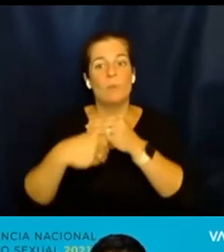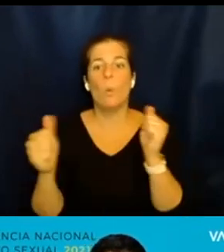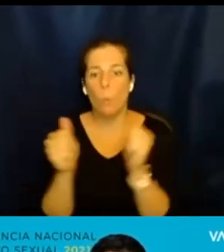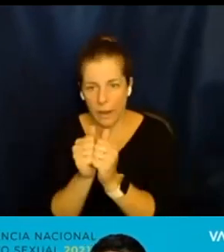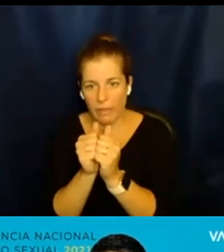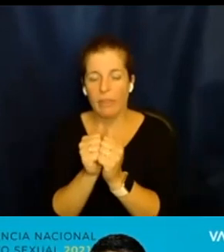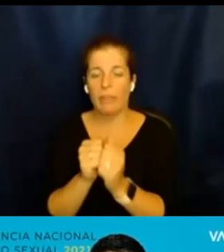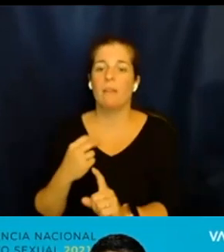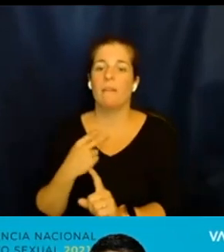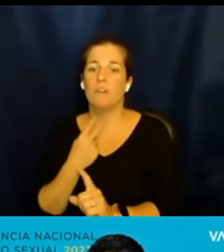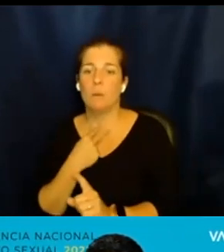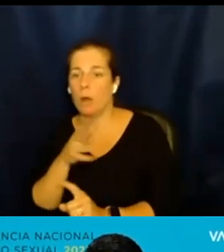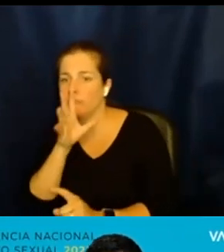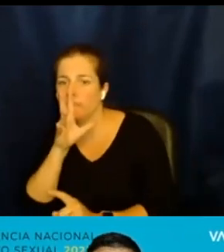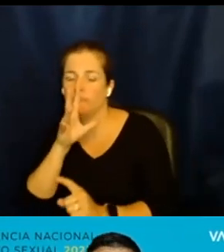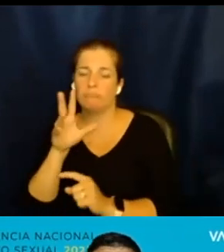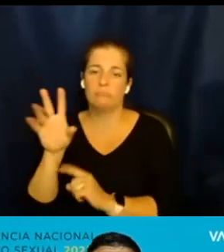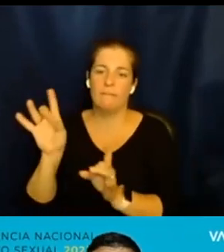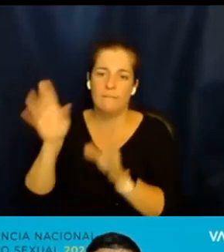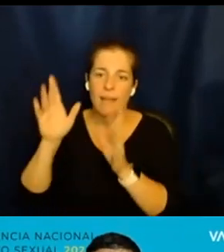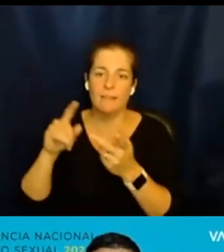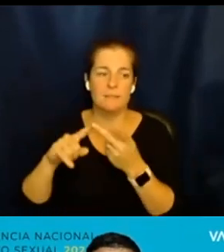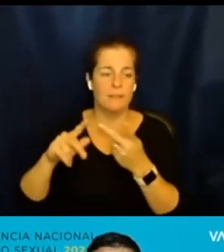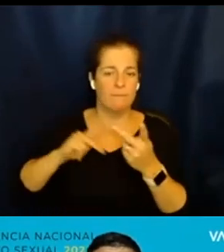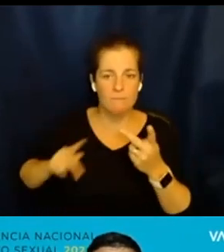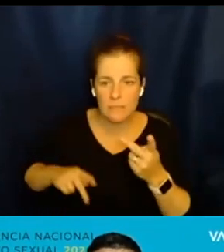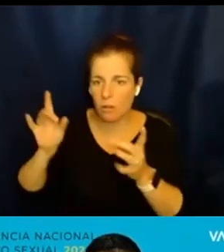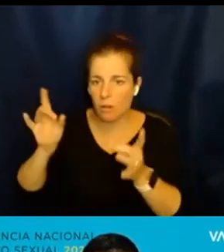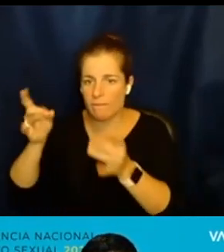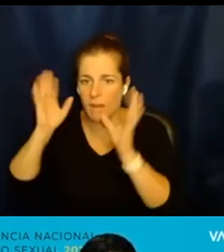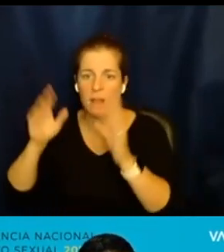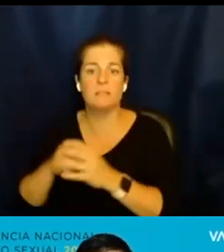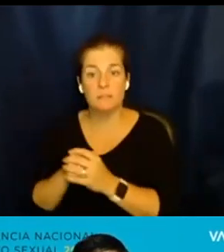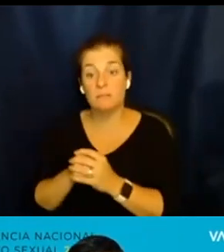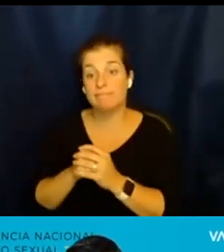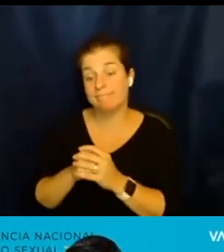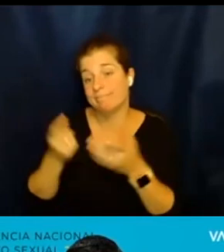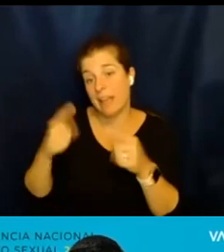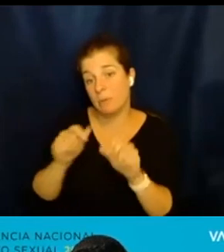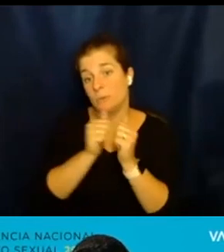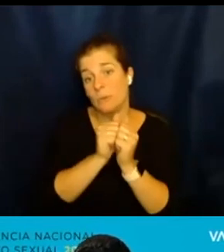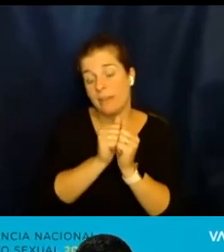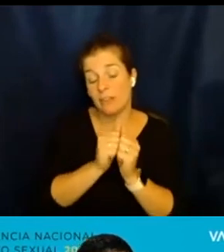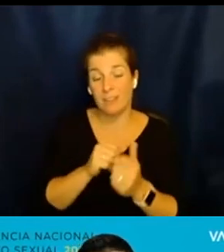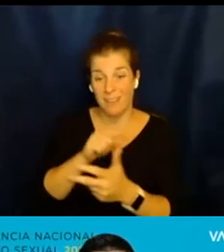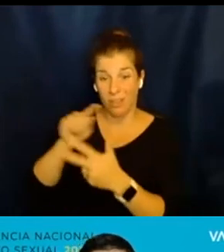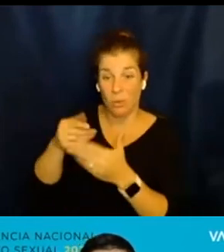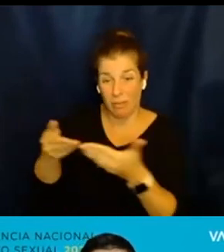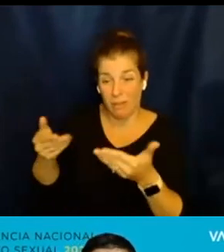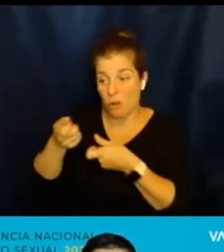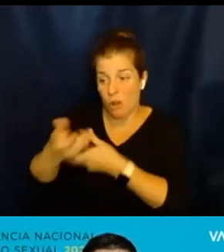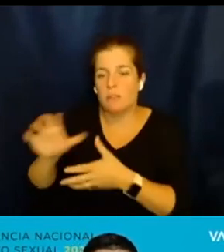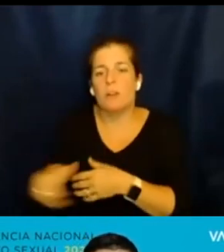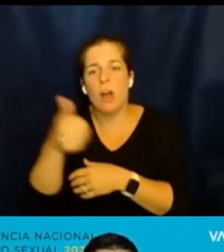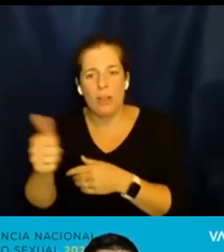by physical violence. These are things that come together. These also cause other damages, other harms